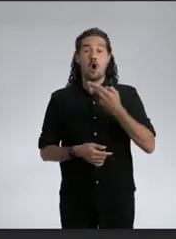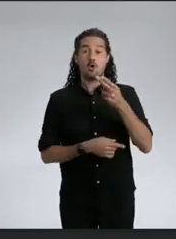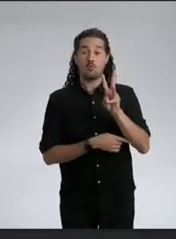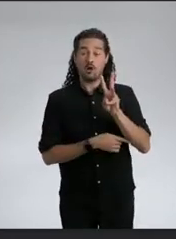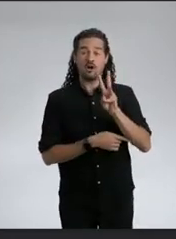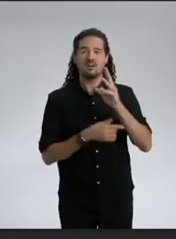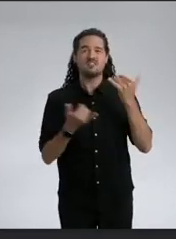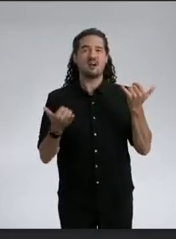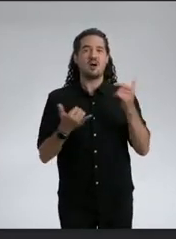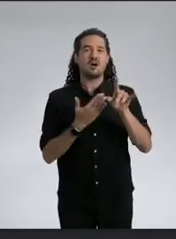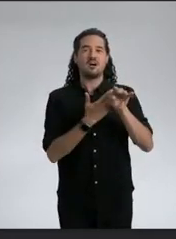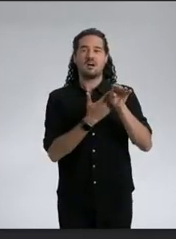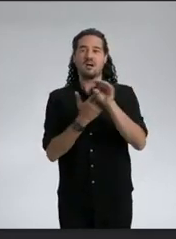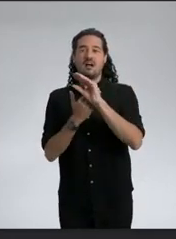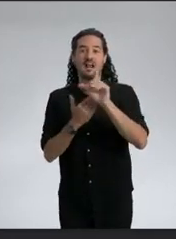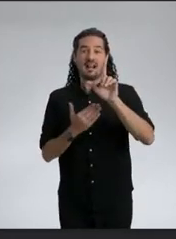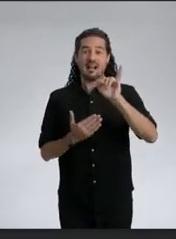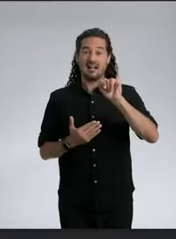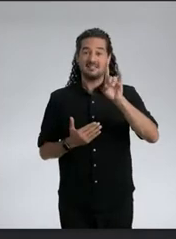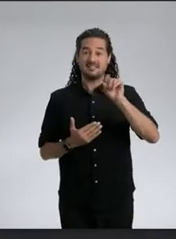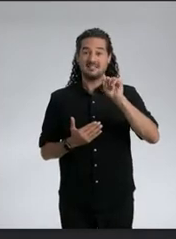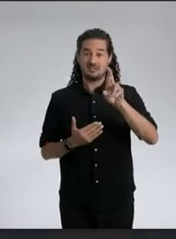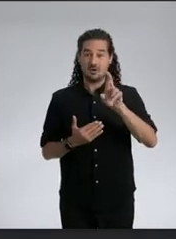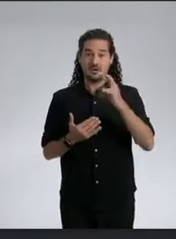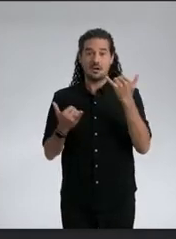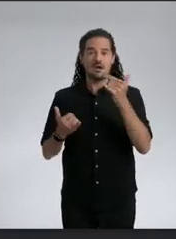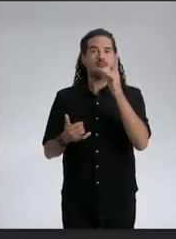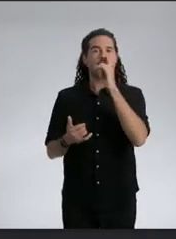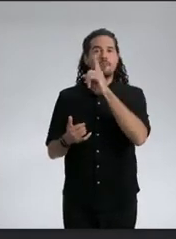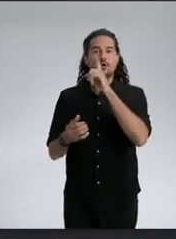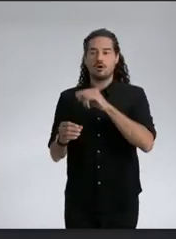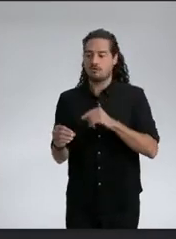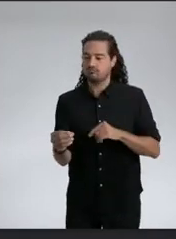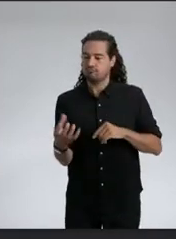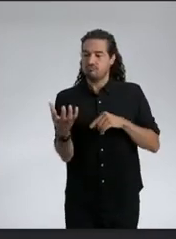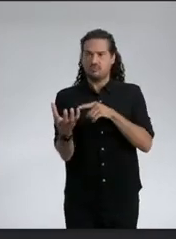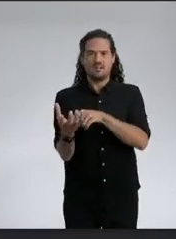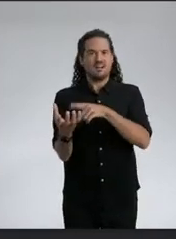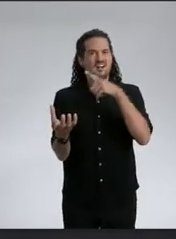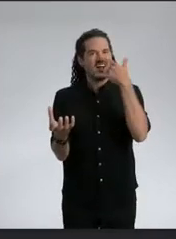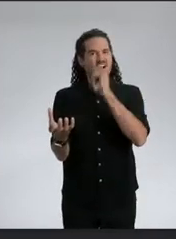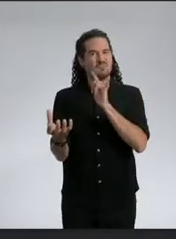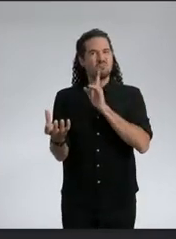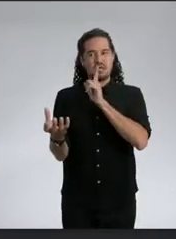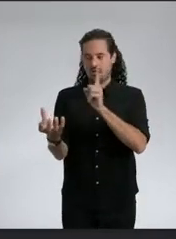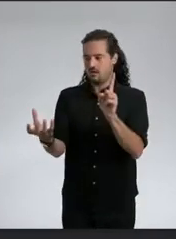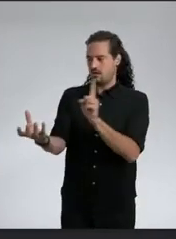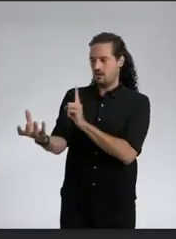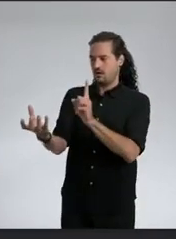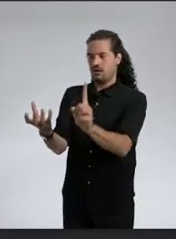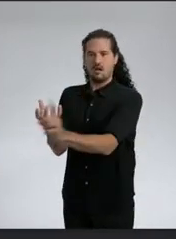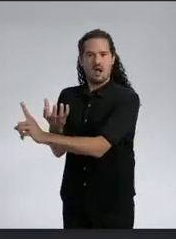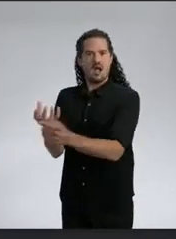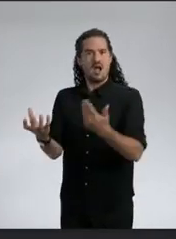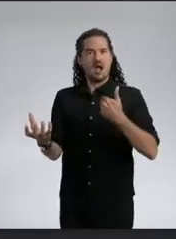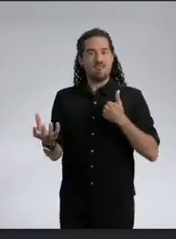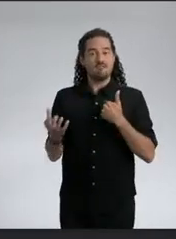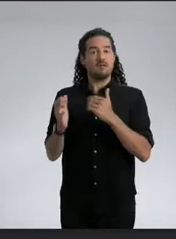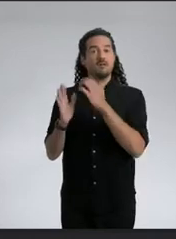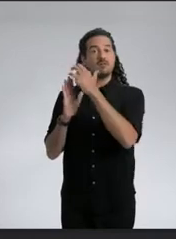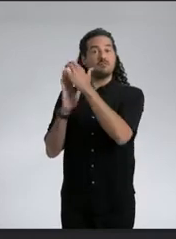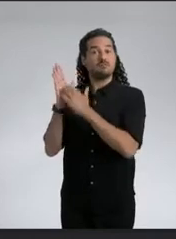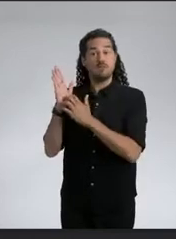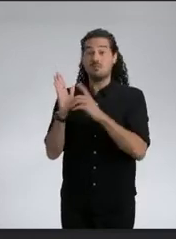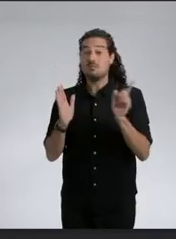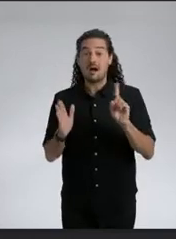virtual objects to behave just like they were really there with people and object occlusion. And it's all written in Swift.